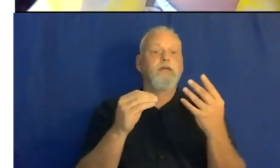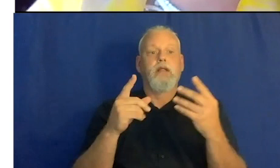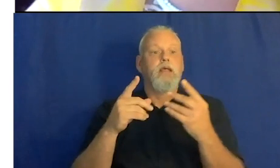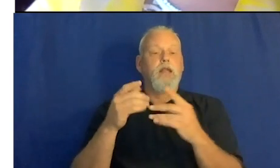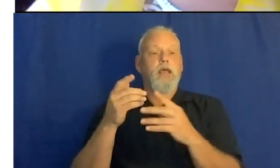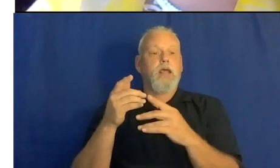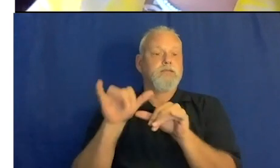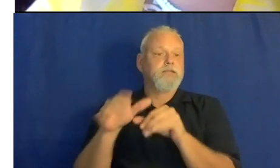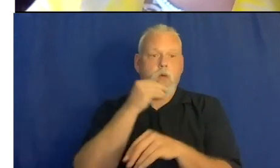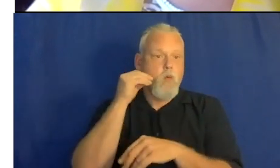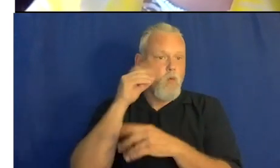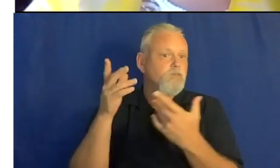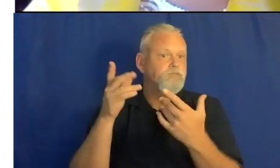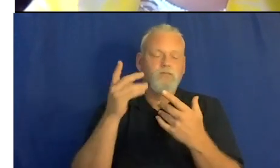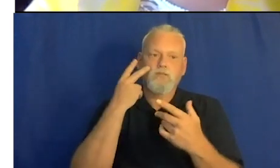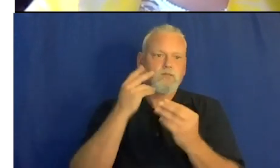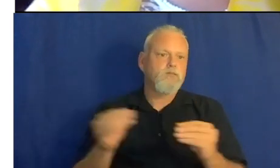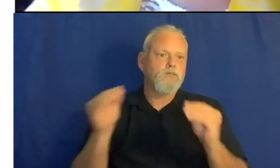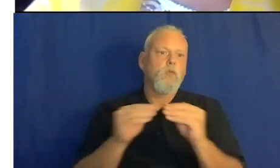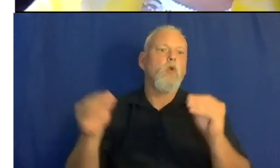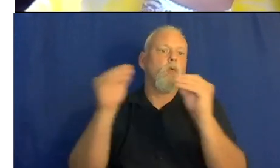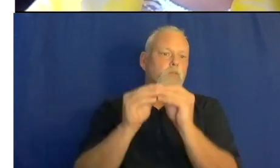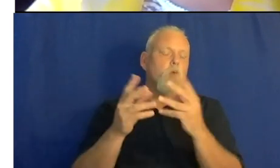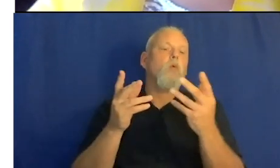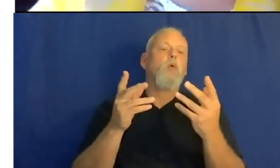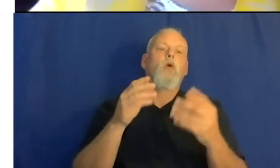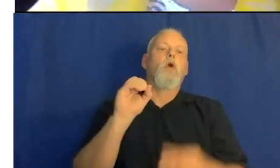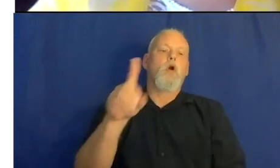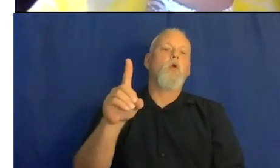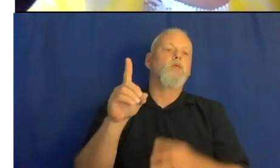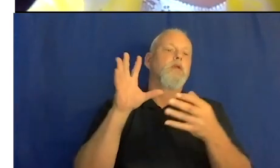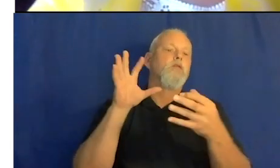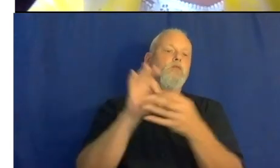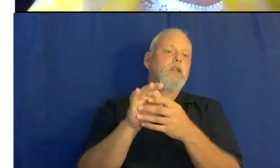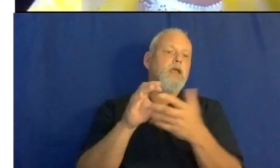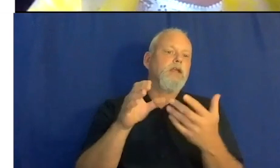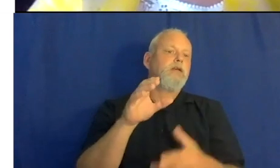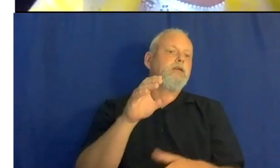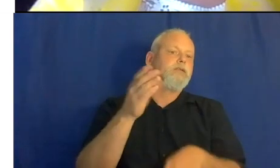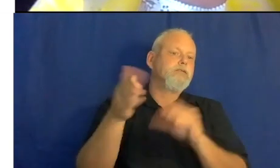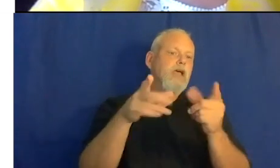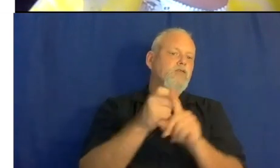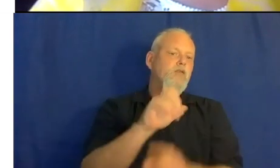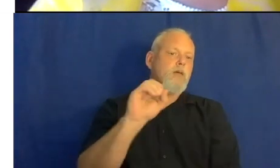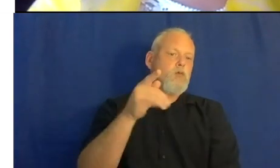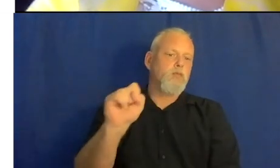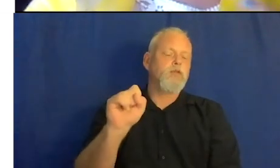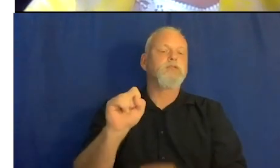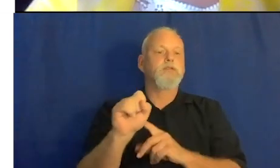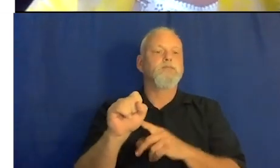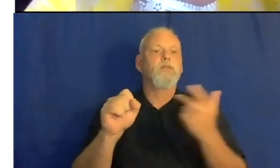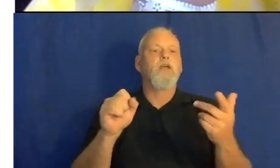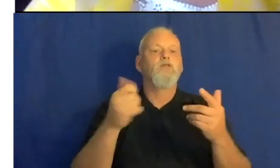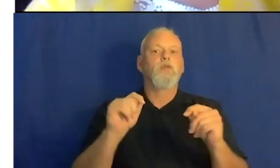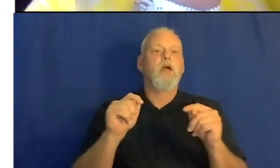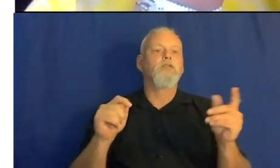more opioid-related overdoses. So harm reductionists try to discourage people from using alone because, as I